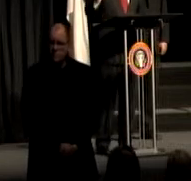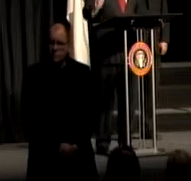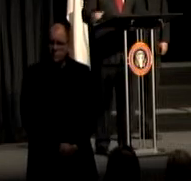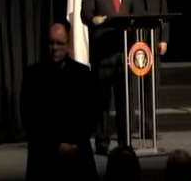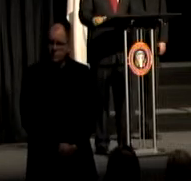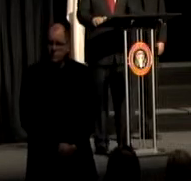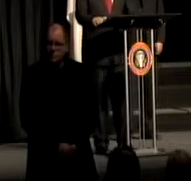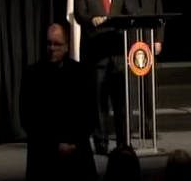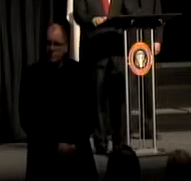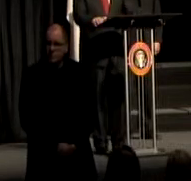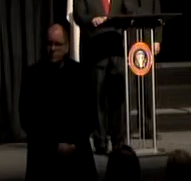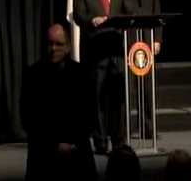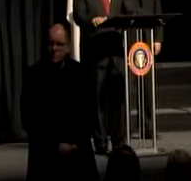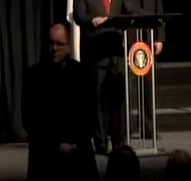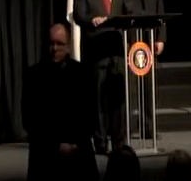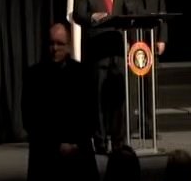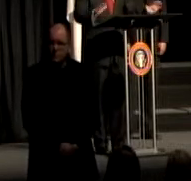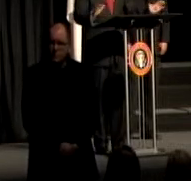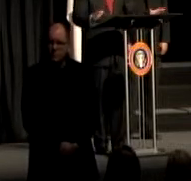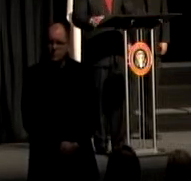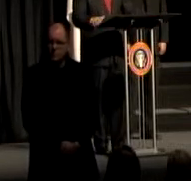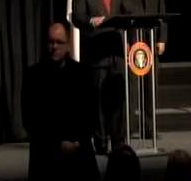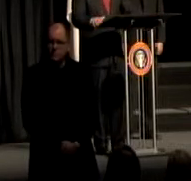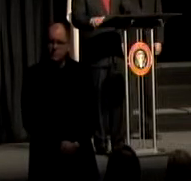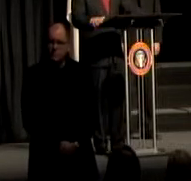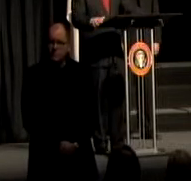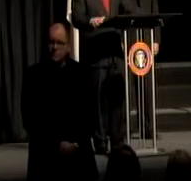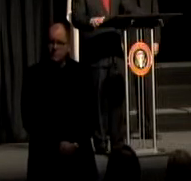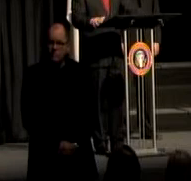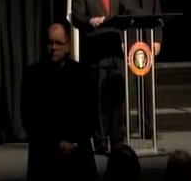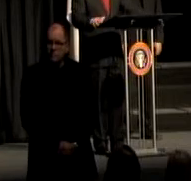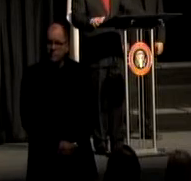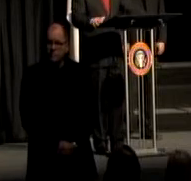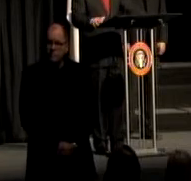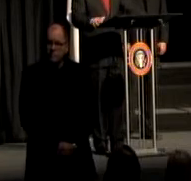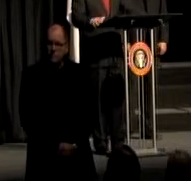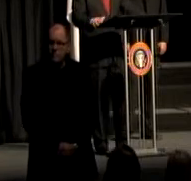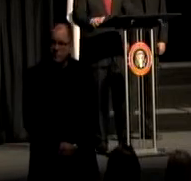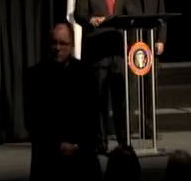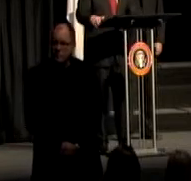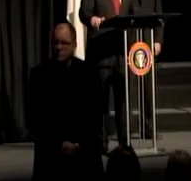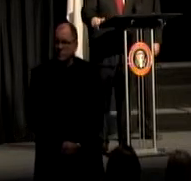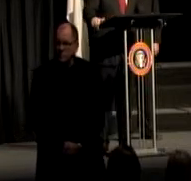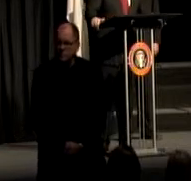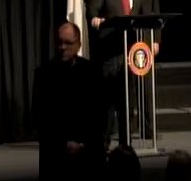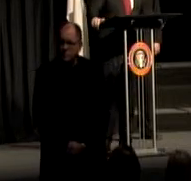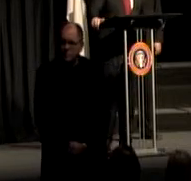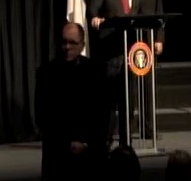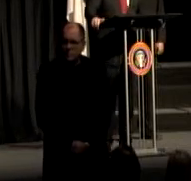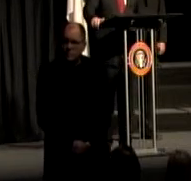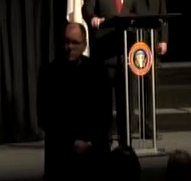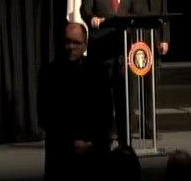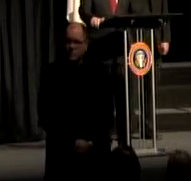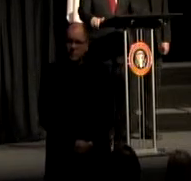we go in and we try to minister to we ask our deacons to help us make decisions in sometimes the underbelly of